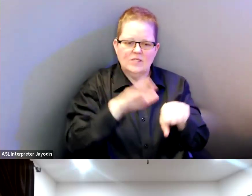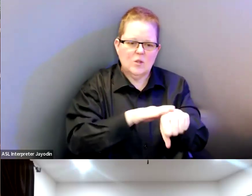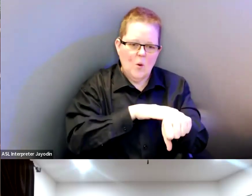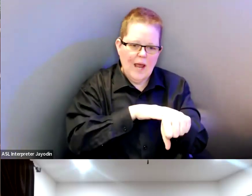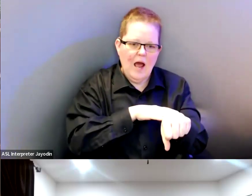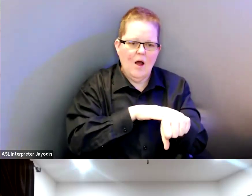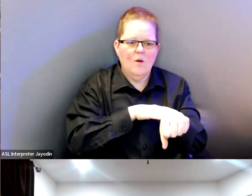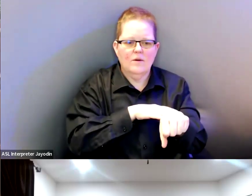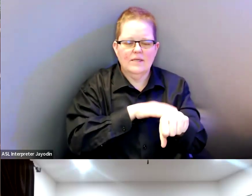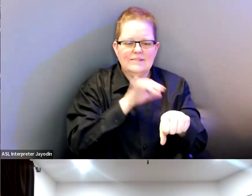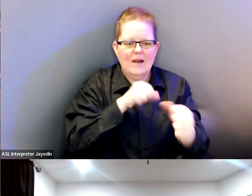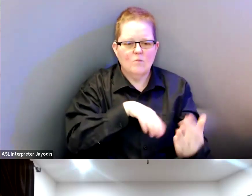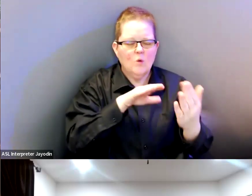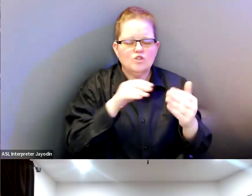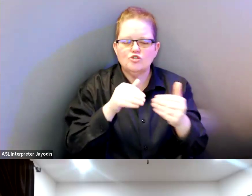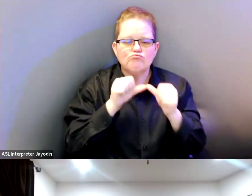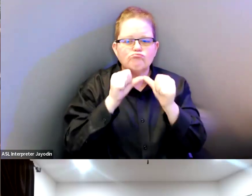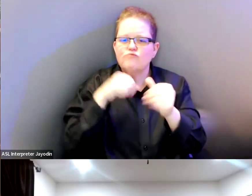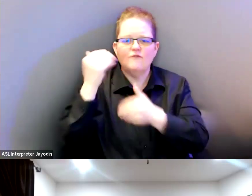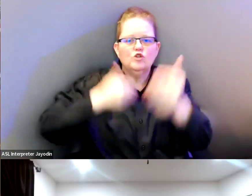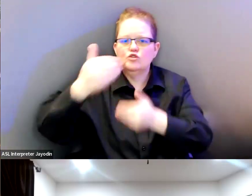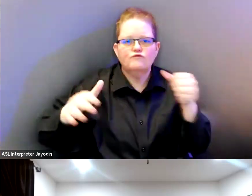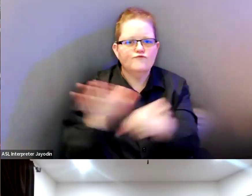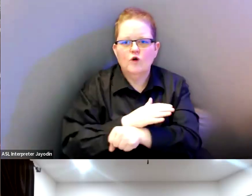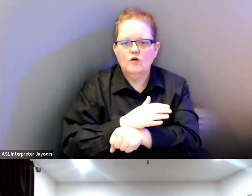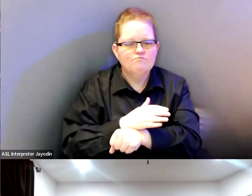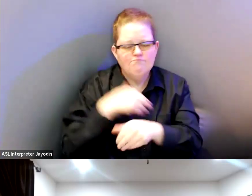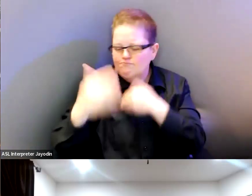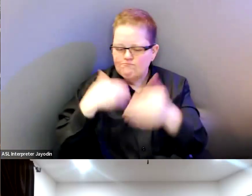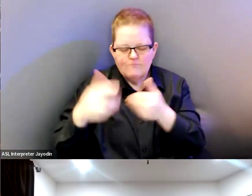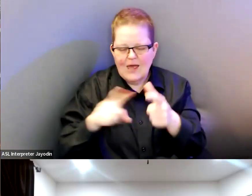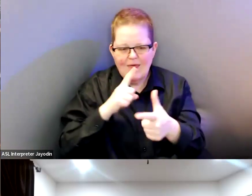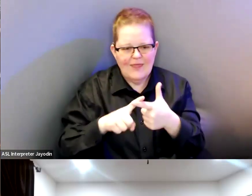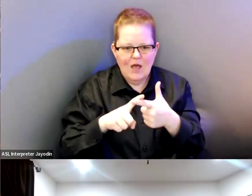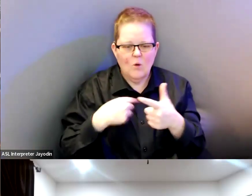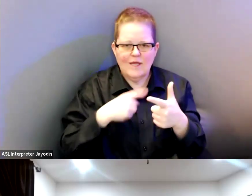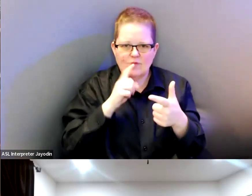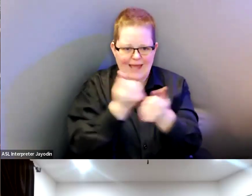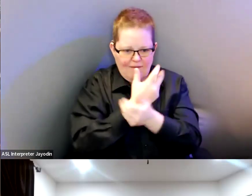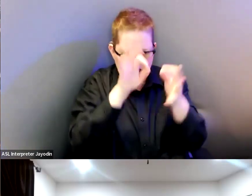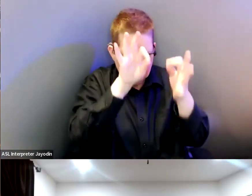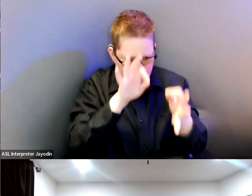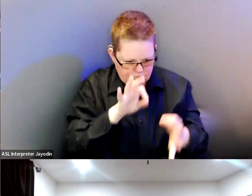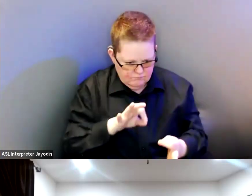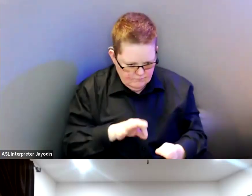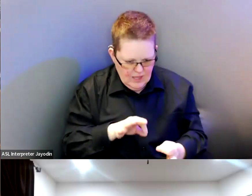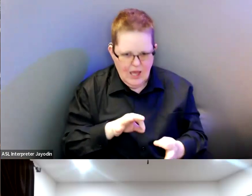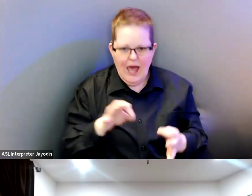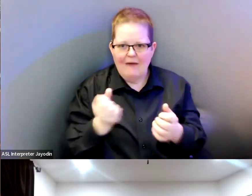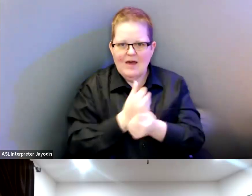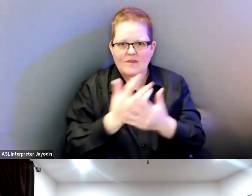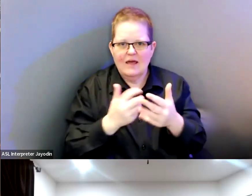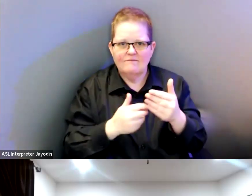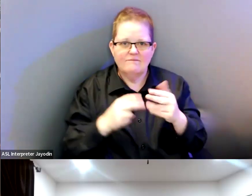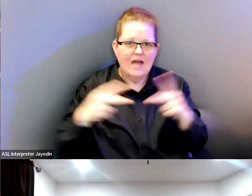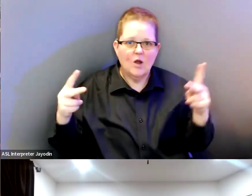be to run full steam ahead and then make sure we dot our I's, cross our T's, and we have the top cover from the very top. And,